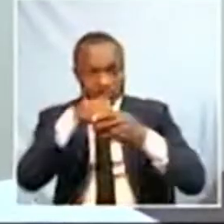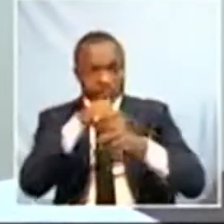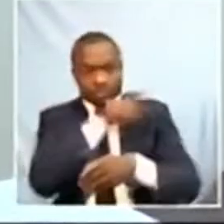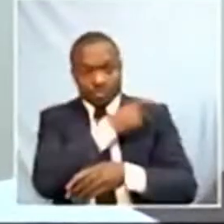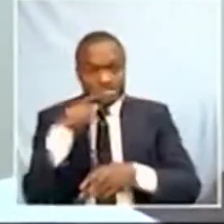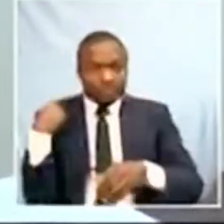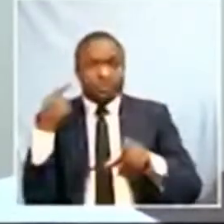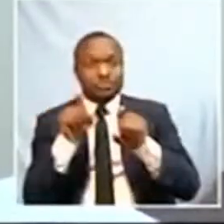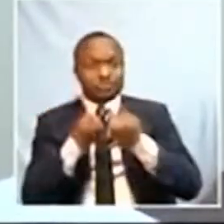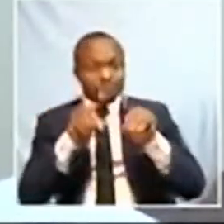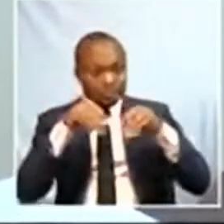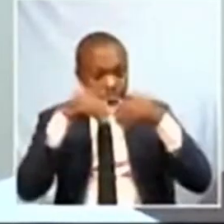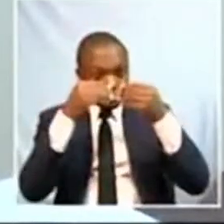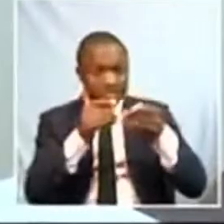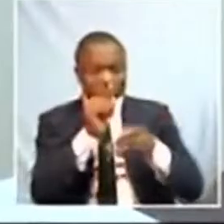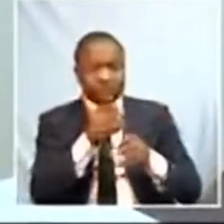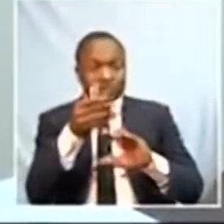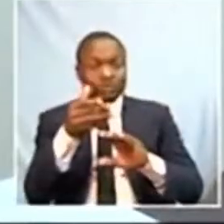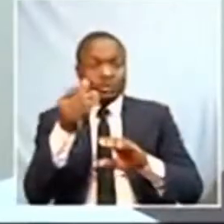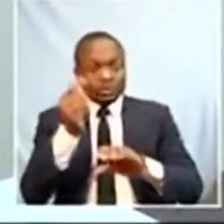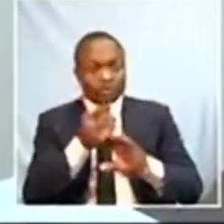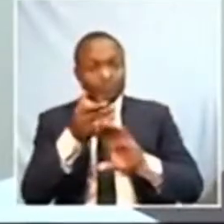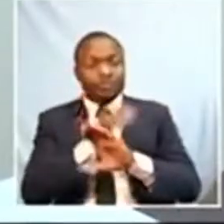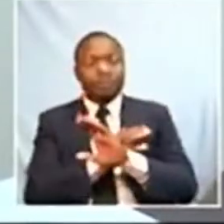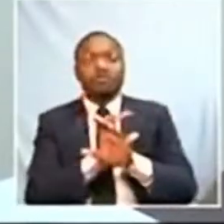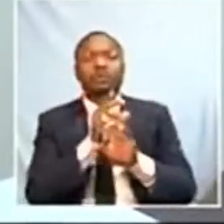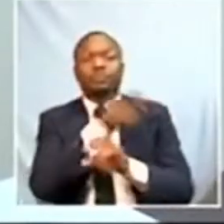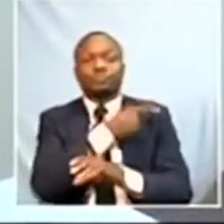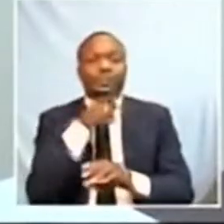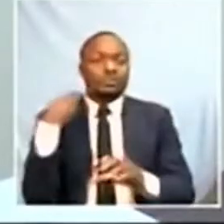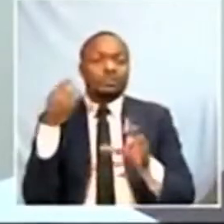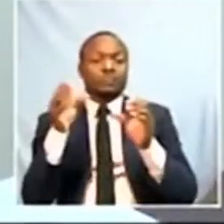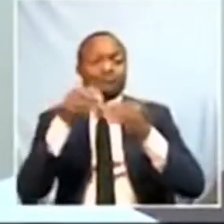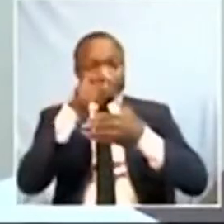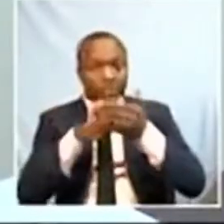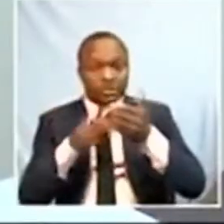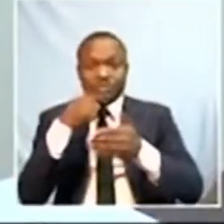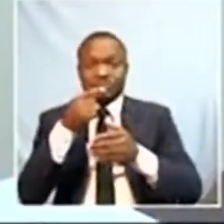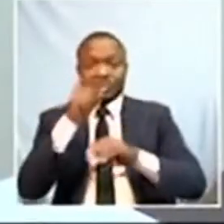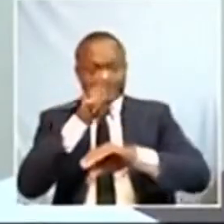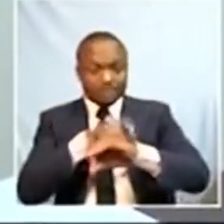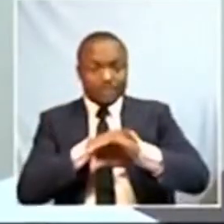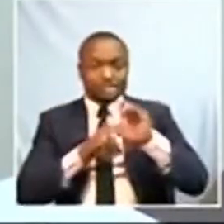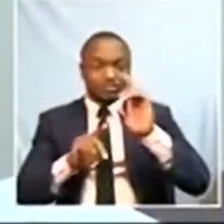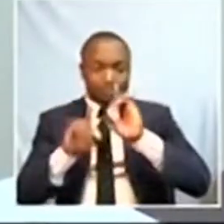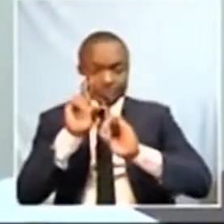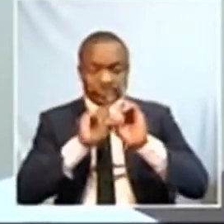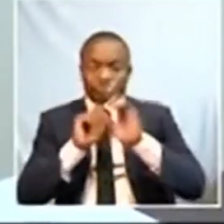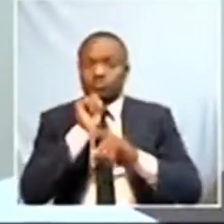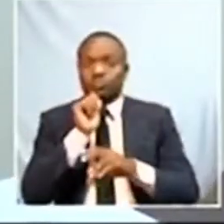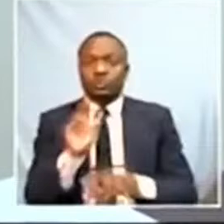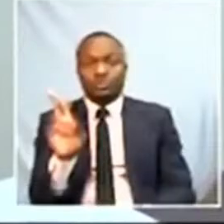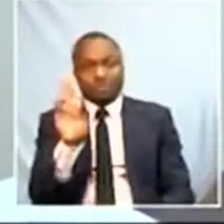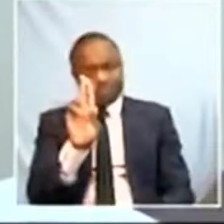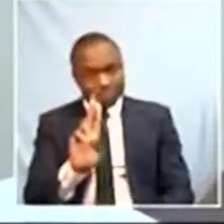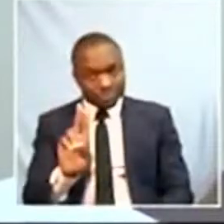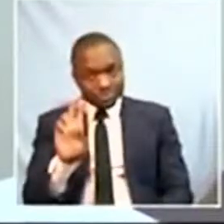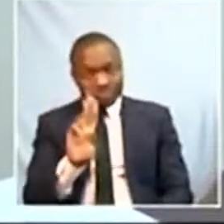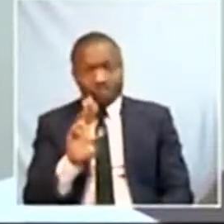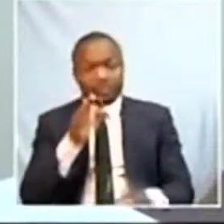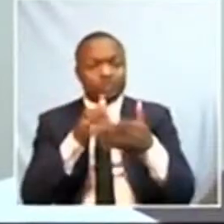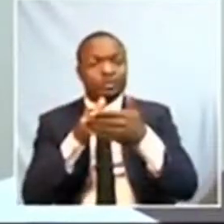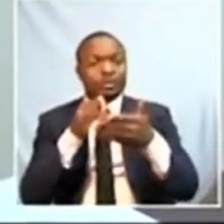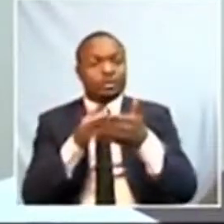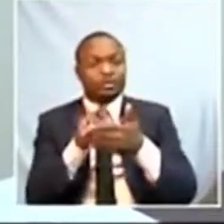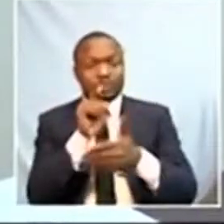you when you appear before any parliamentary committee, that whatever you say during our interaction will not be used against you in any courts of